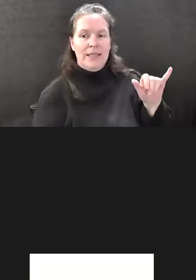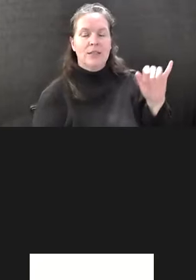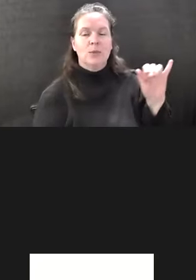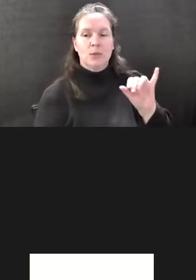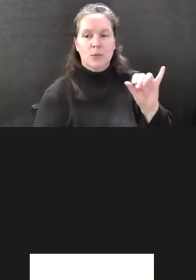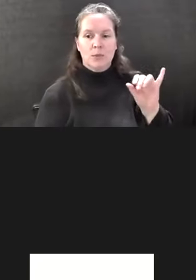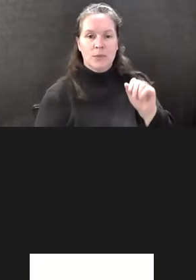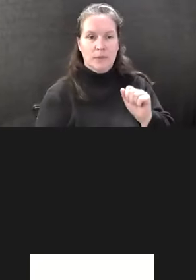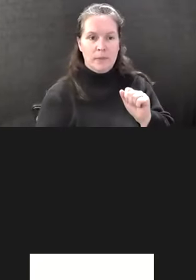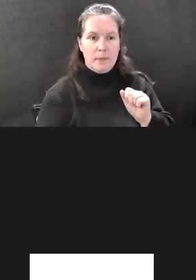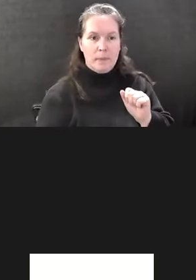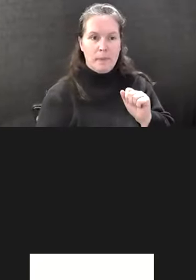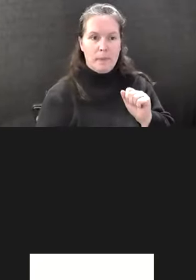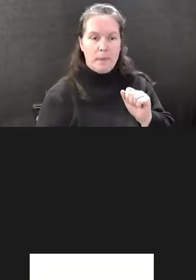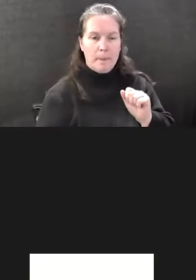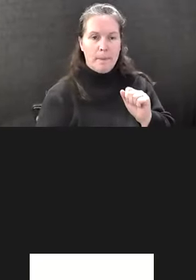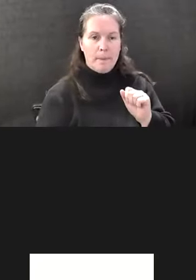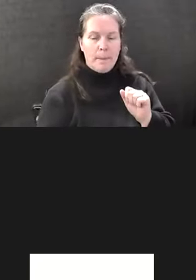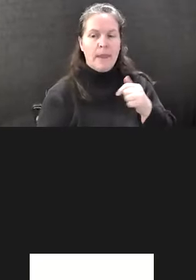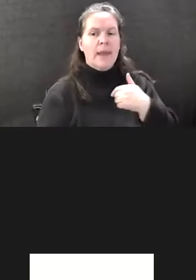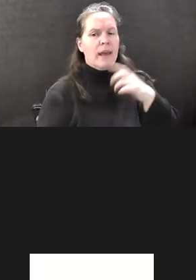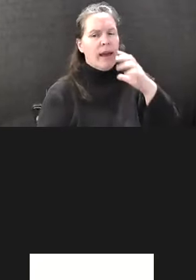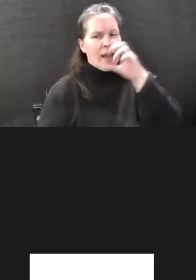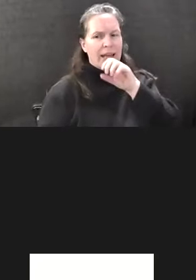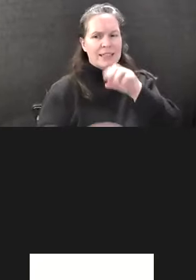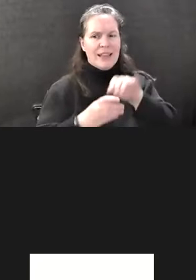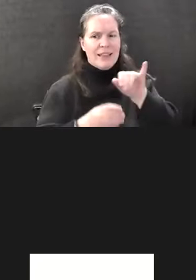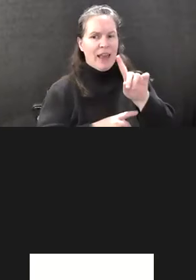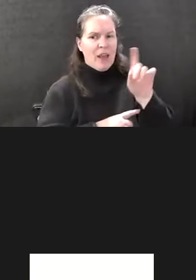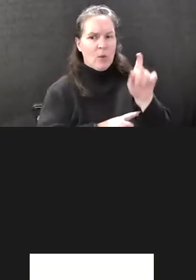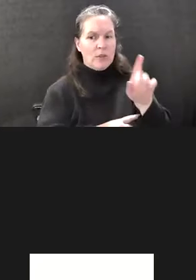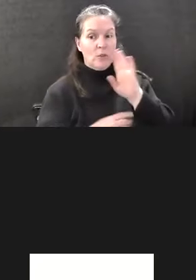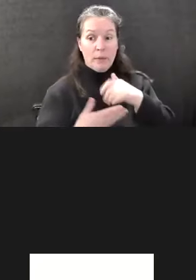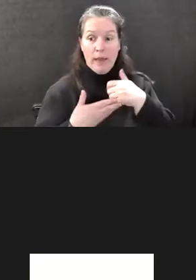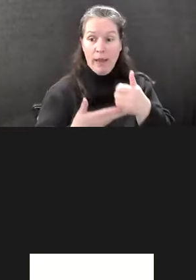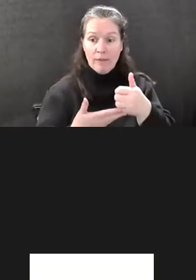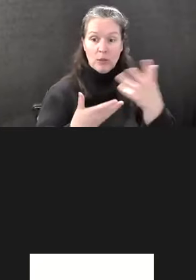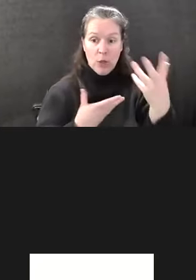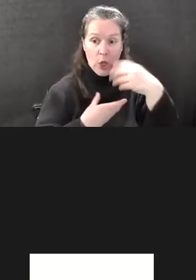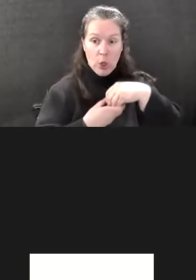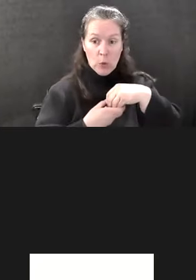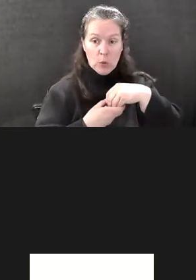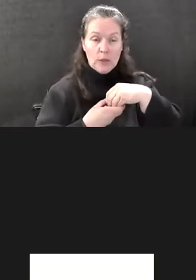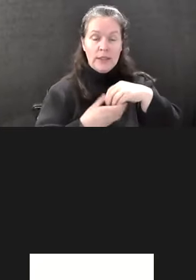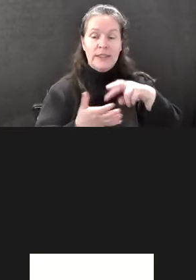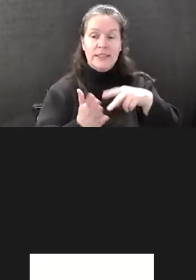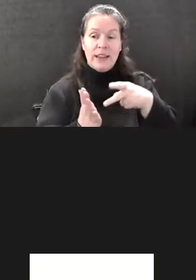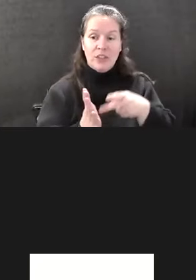right. So I guess in that question, would it be helpful to include a definition of health